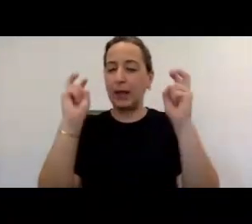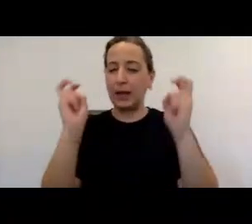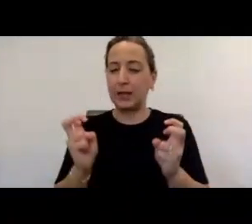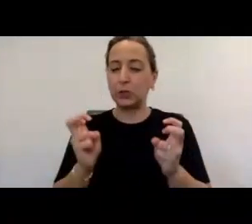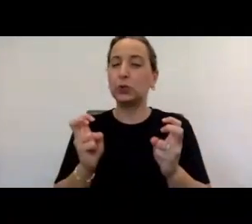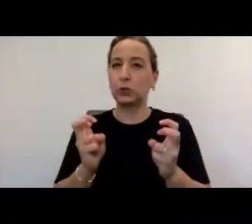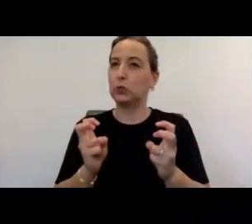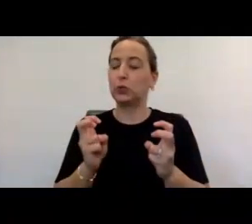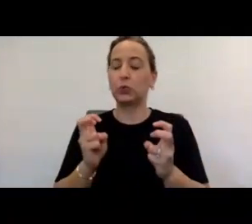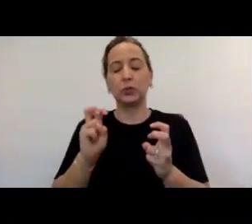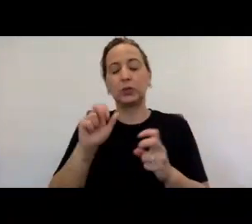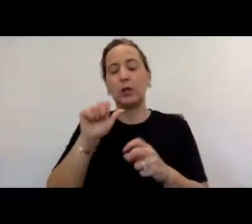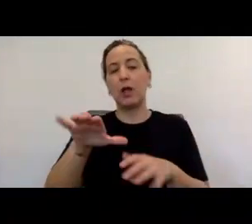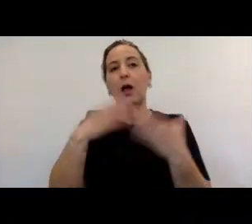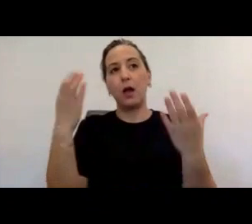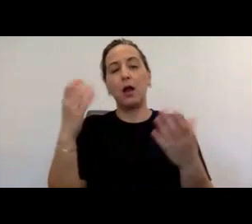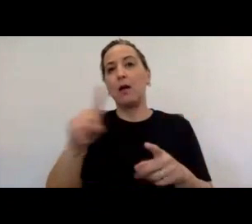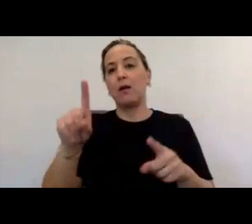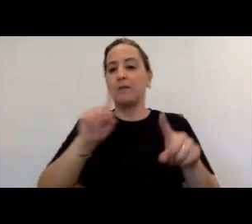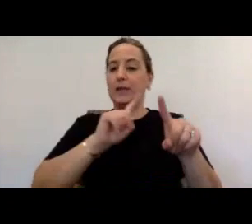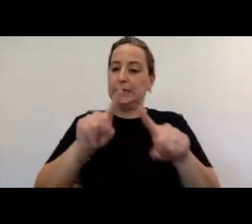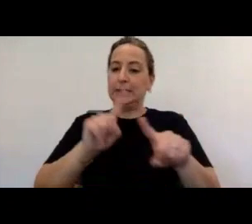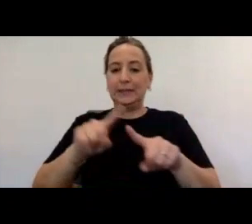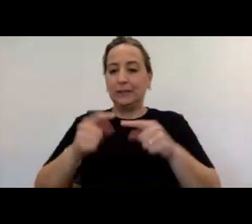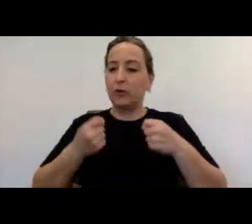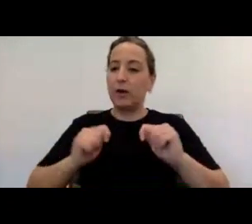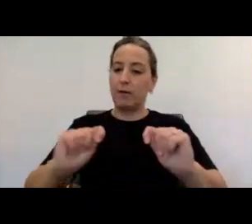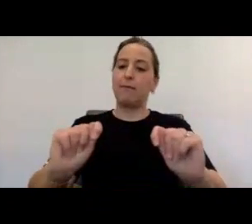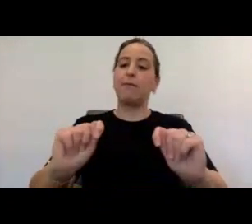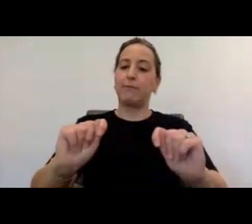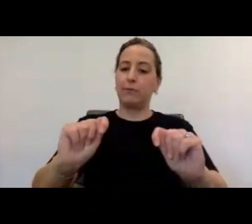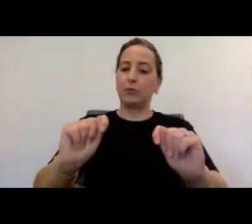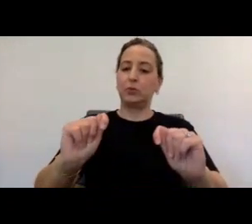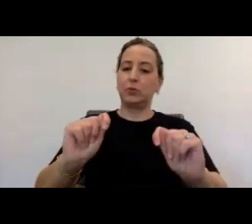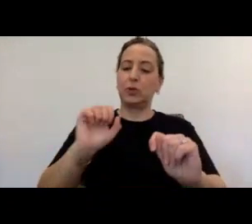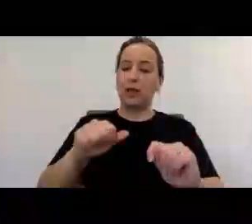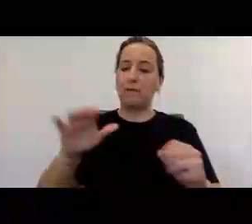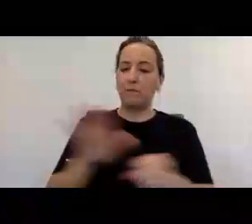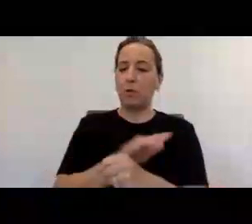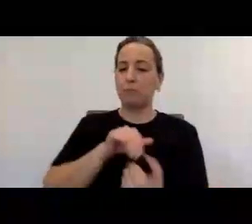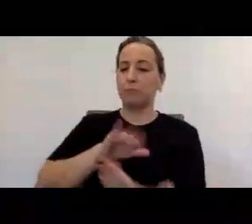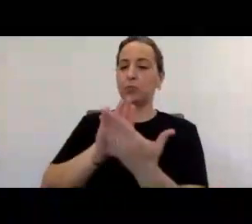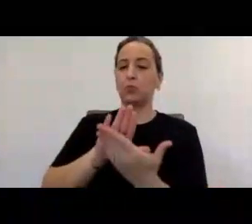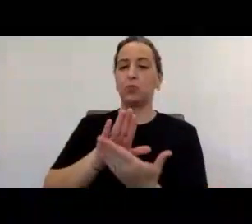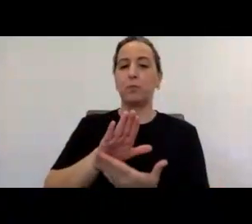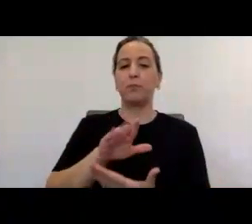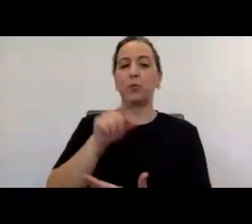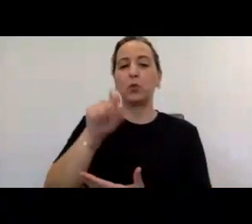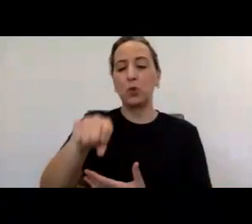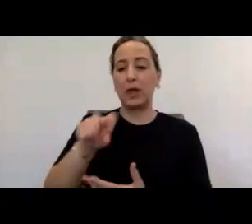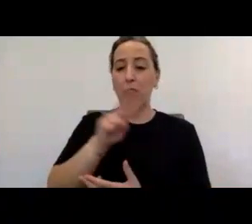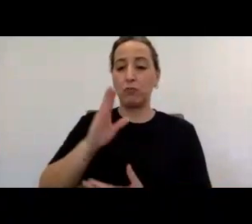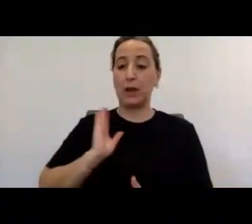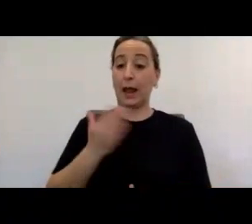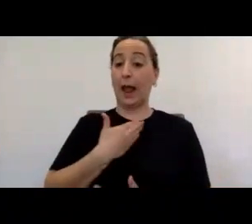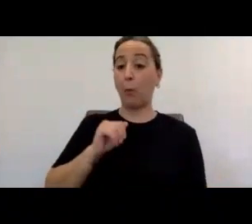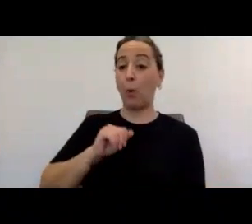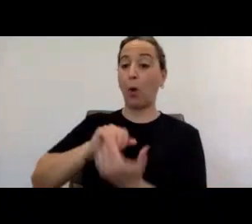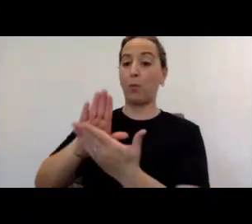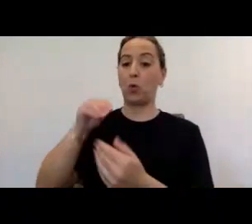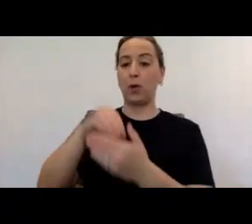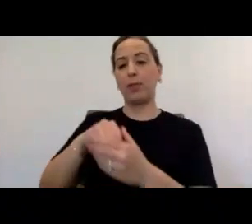of different efforts in order to fully address. And you can read a little bit more about PHRC's approach to that in the white